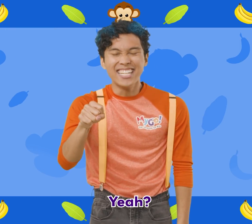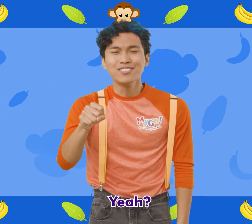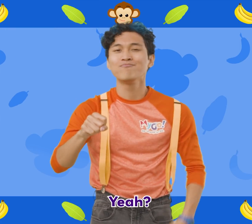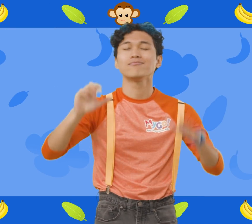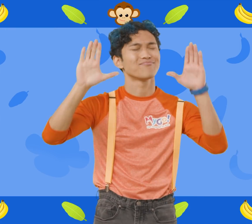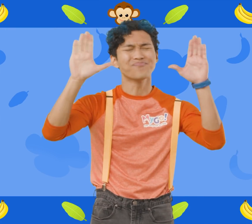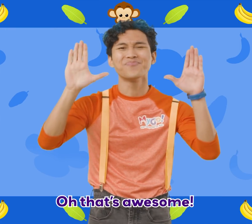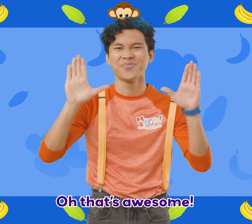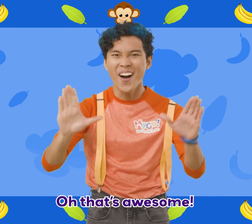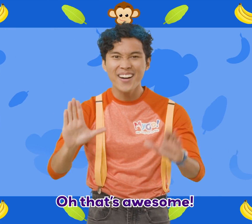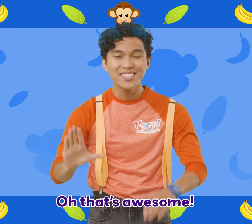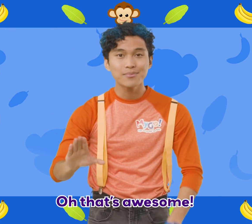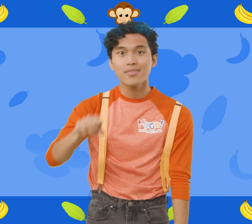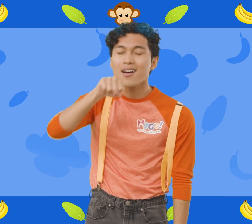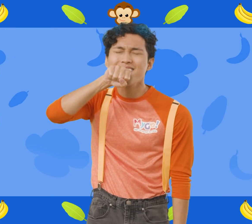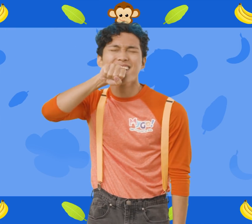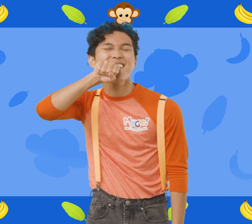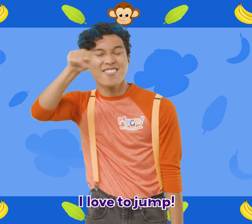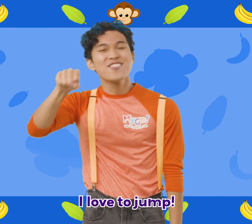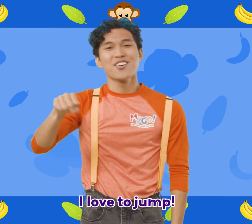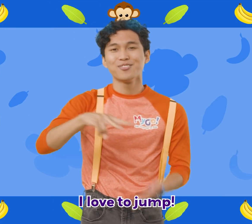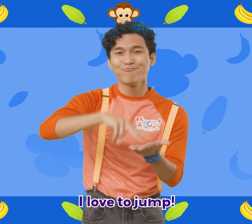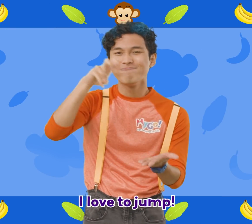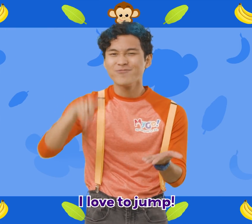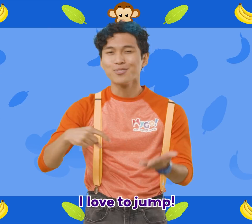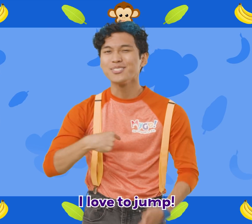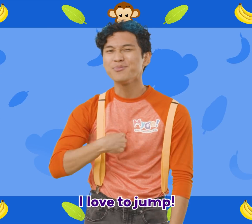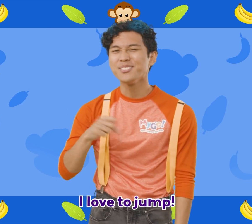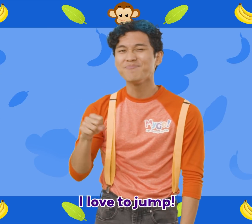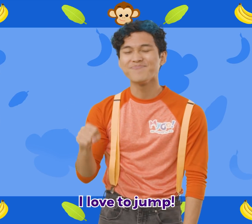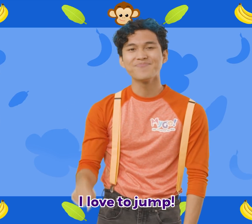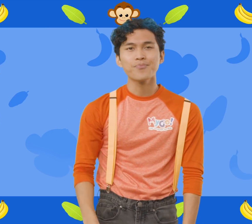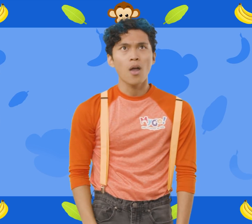Yeah? Oh, that's awesome. I love to jump.